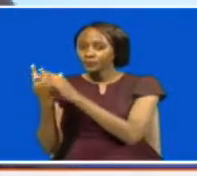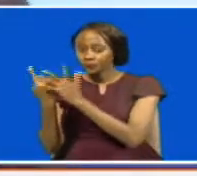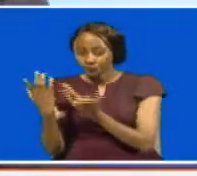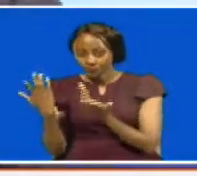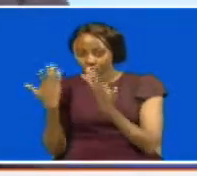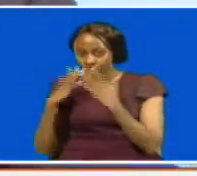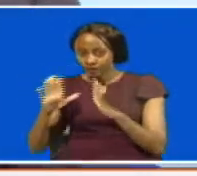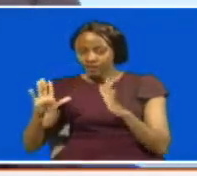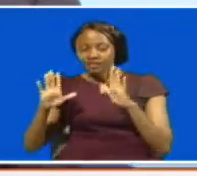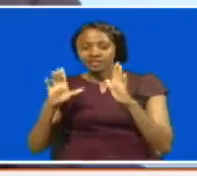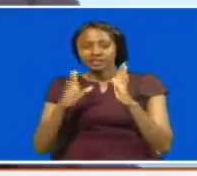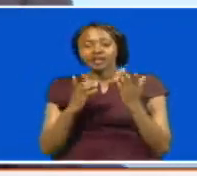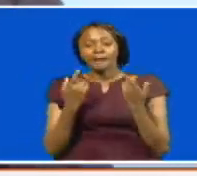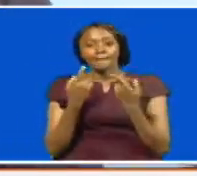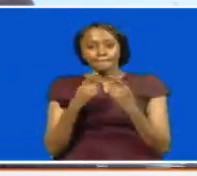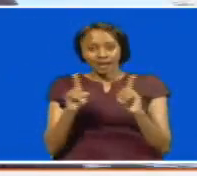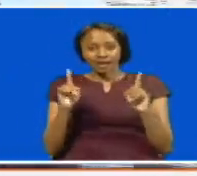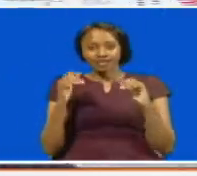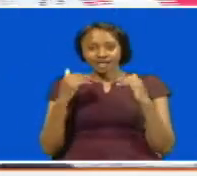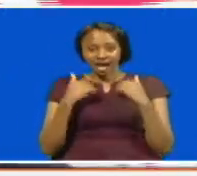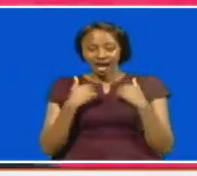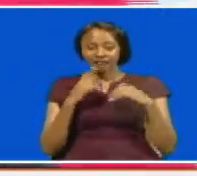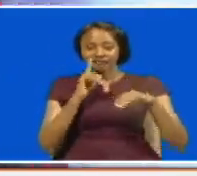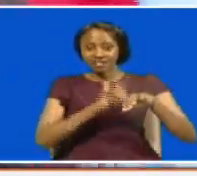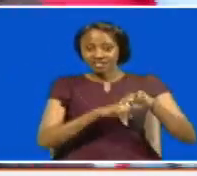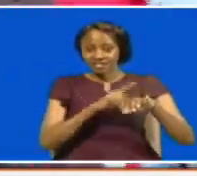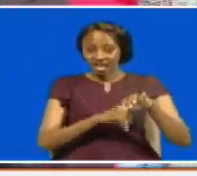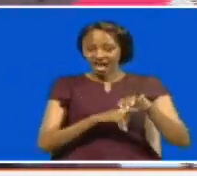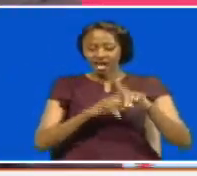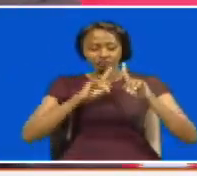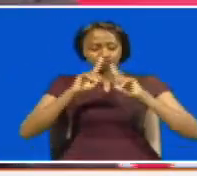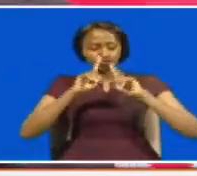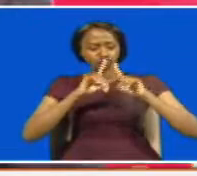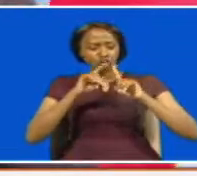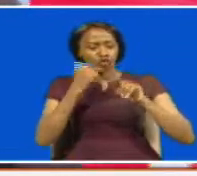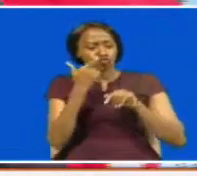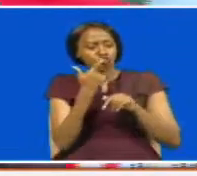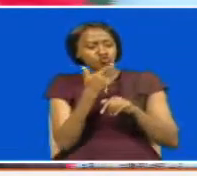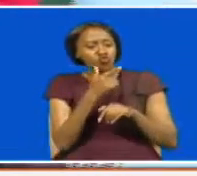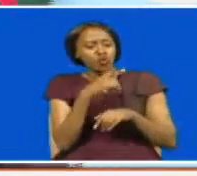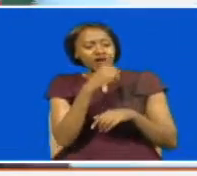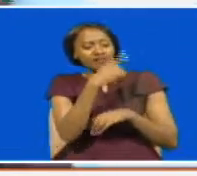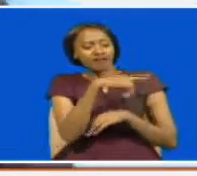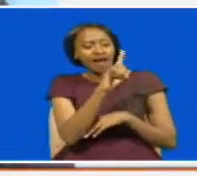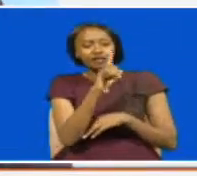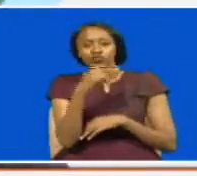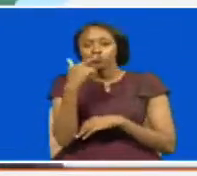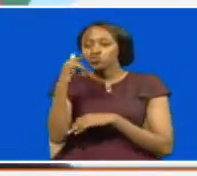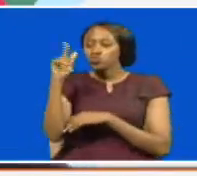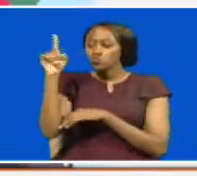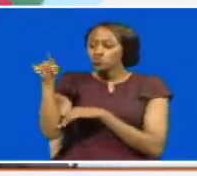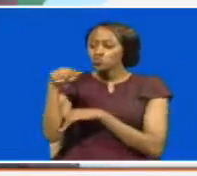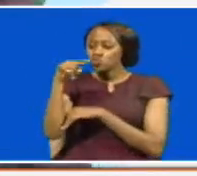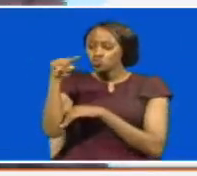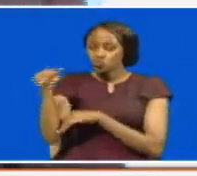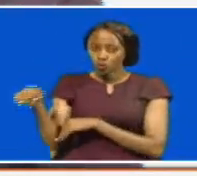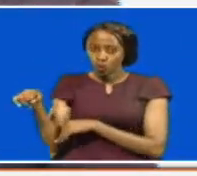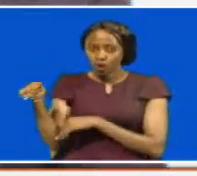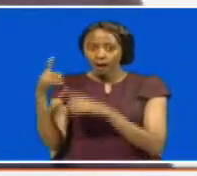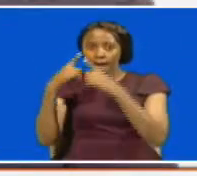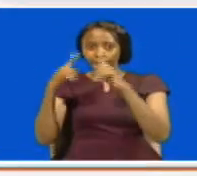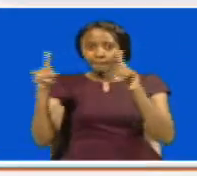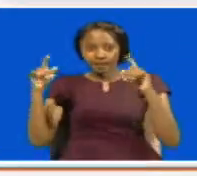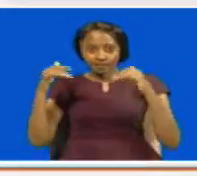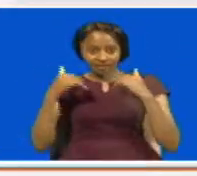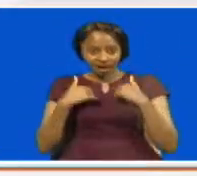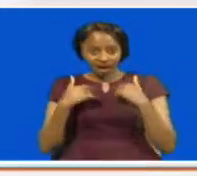In times like this, it is not about who is right or who is wrong. Like Winston Churchill